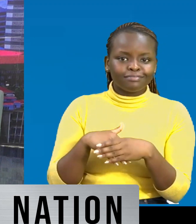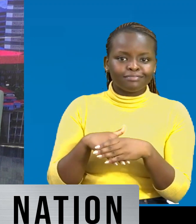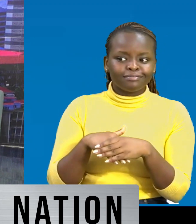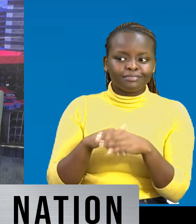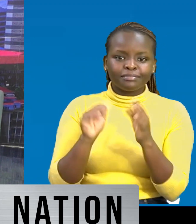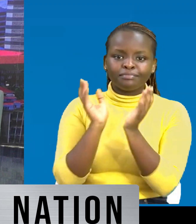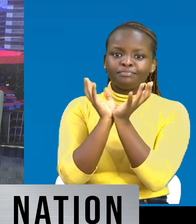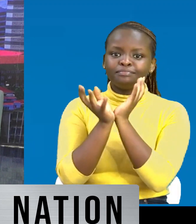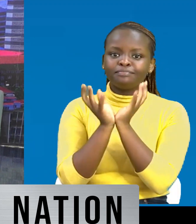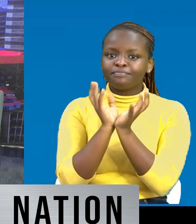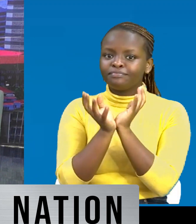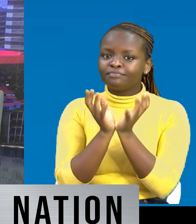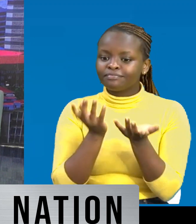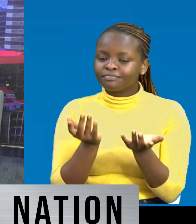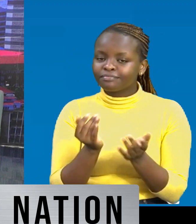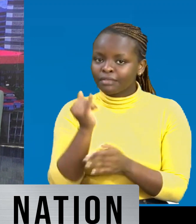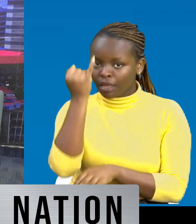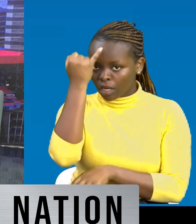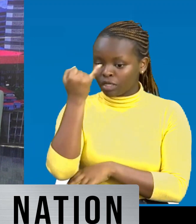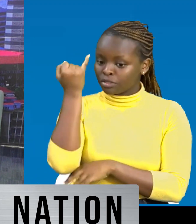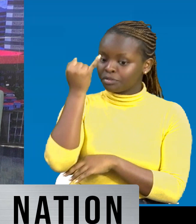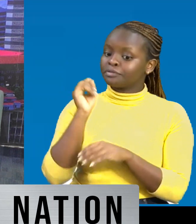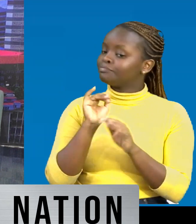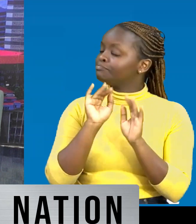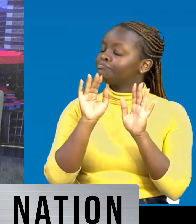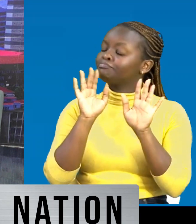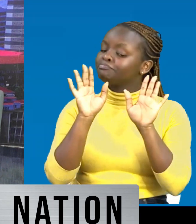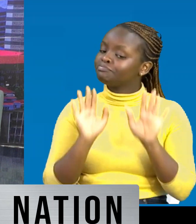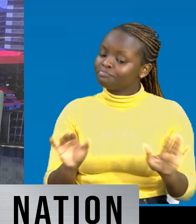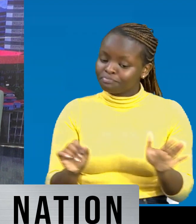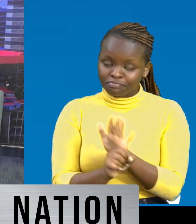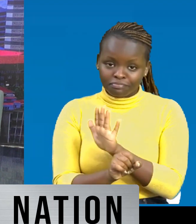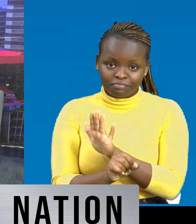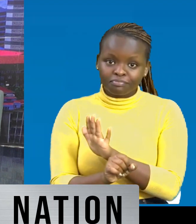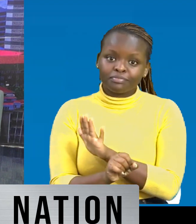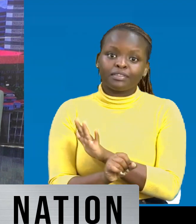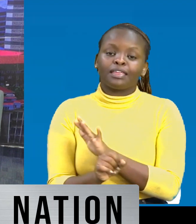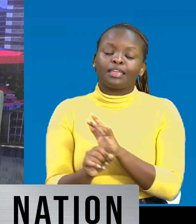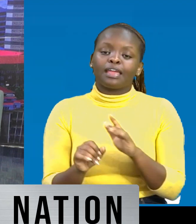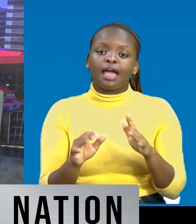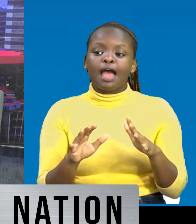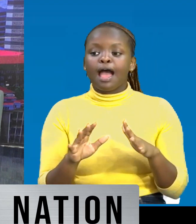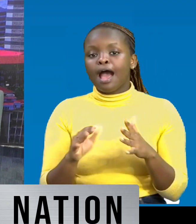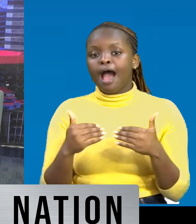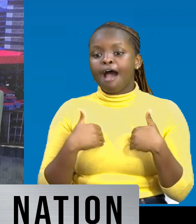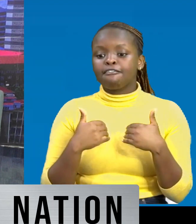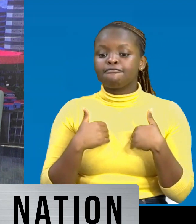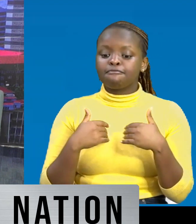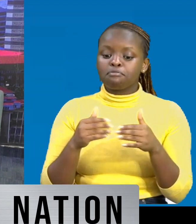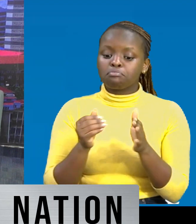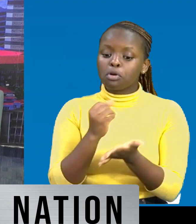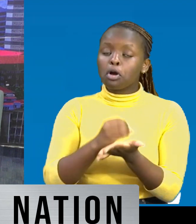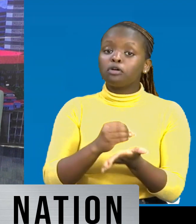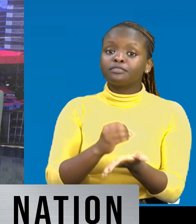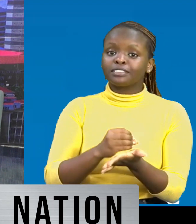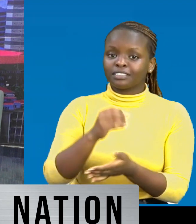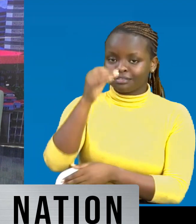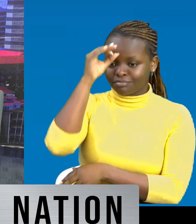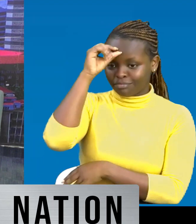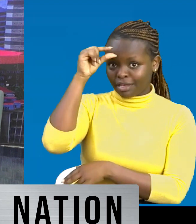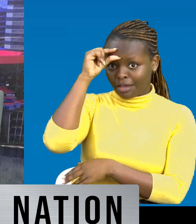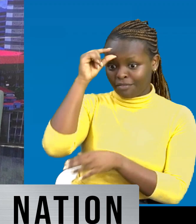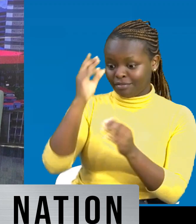a stadium? John, it is amazing that we can have an office of the governor in a